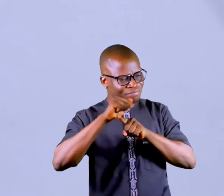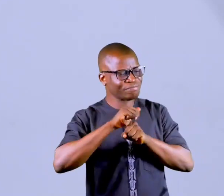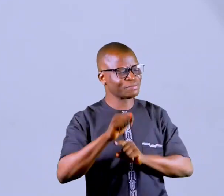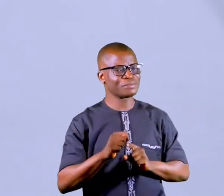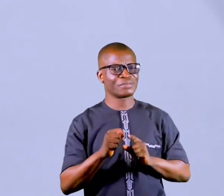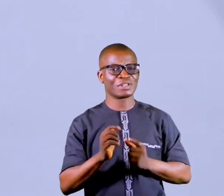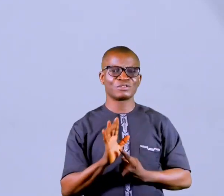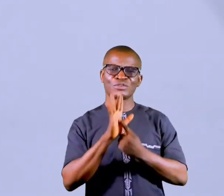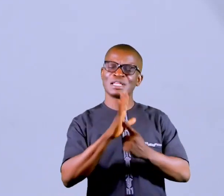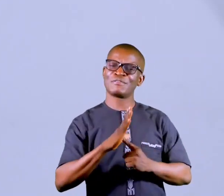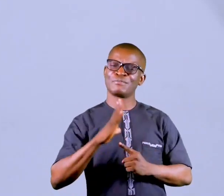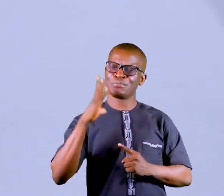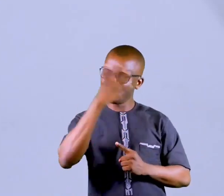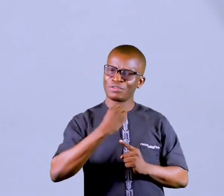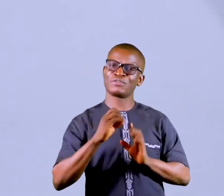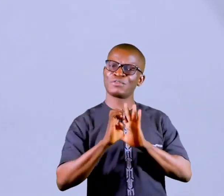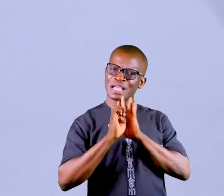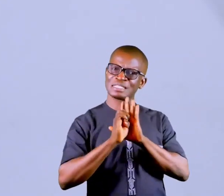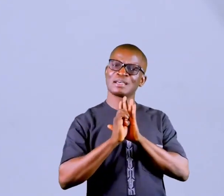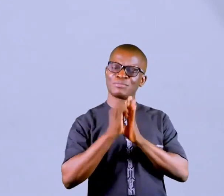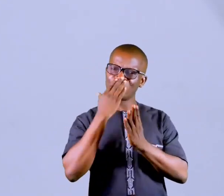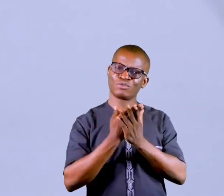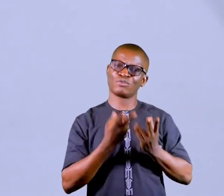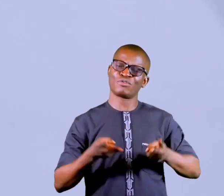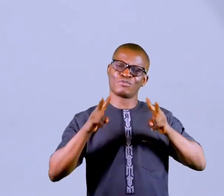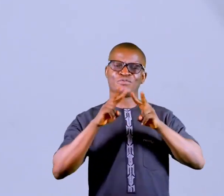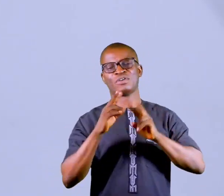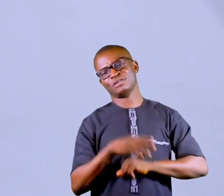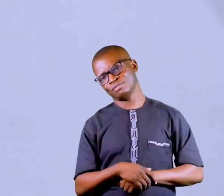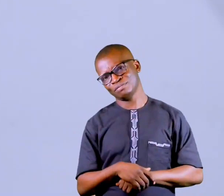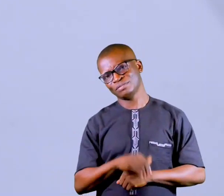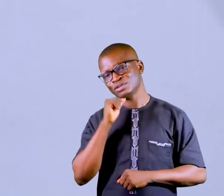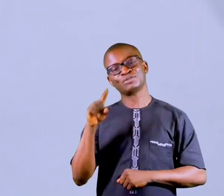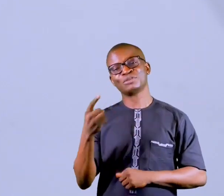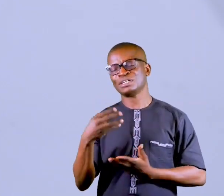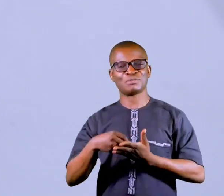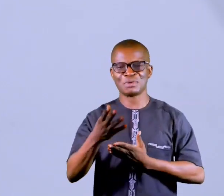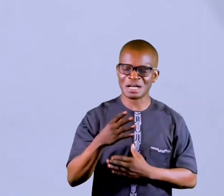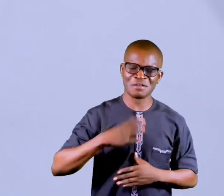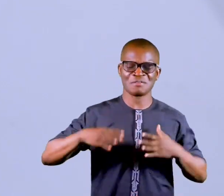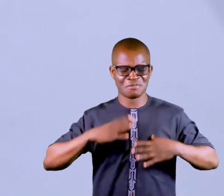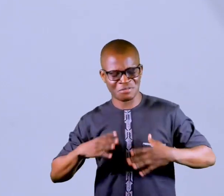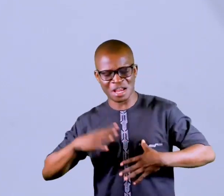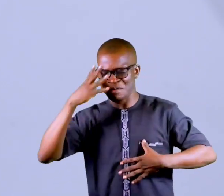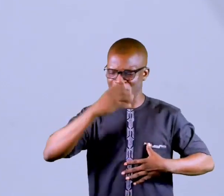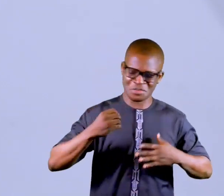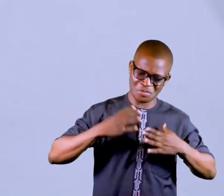if you just leave them to raise themselves and you think it's enough to buy, you know, the right clothes,